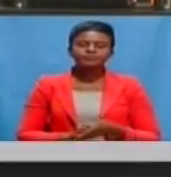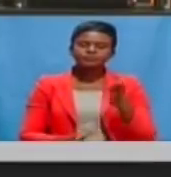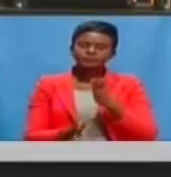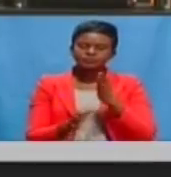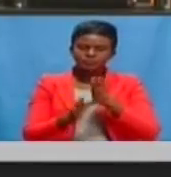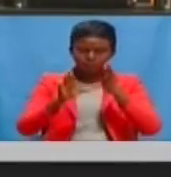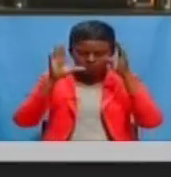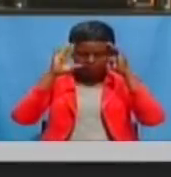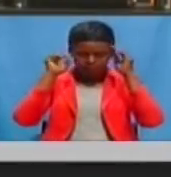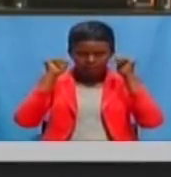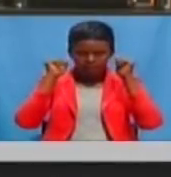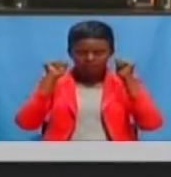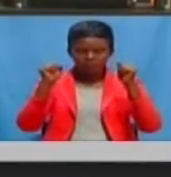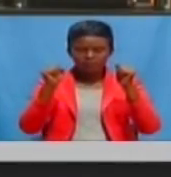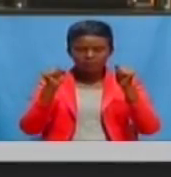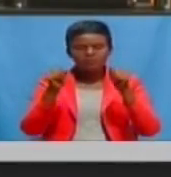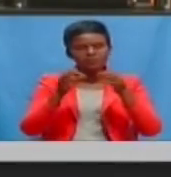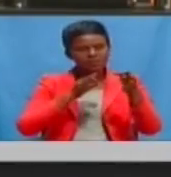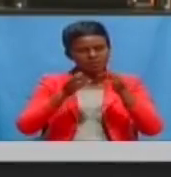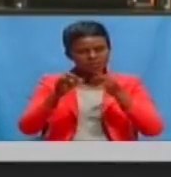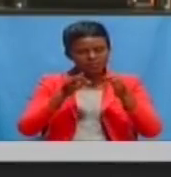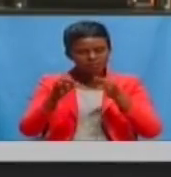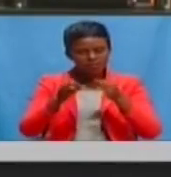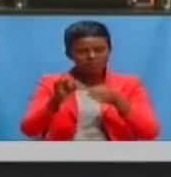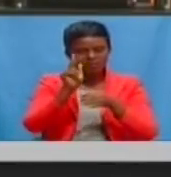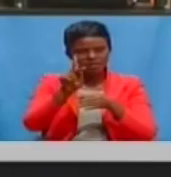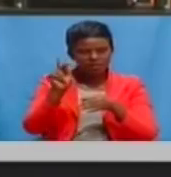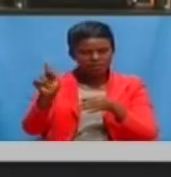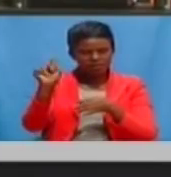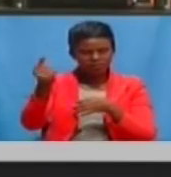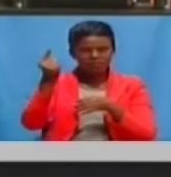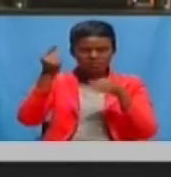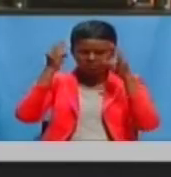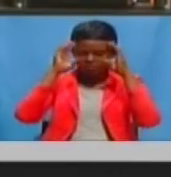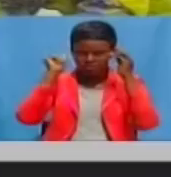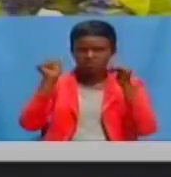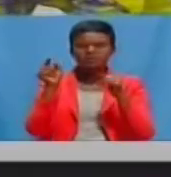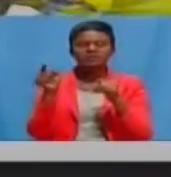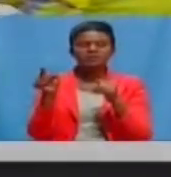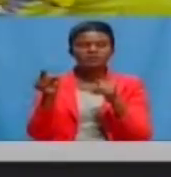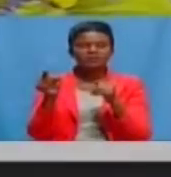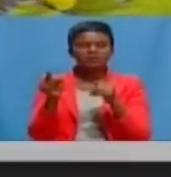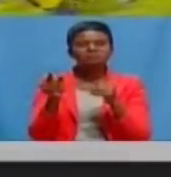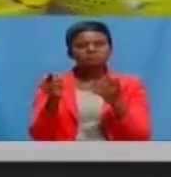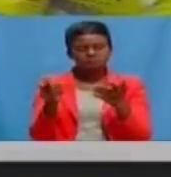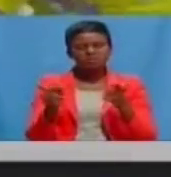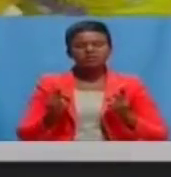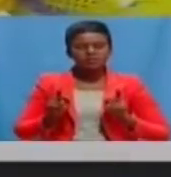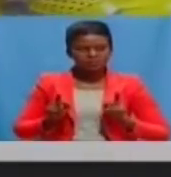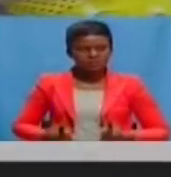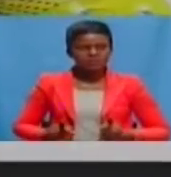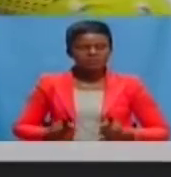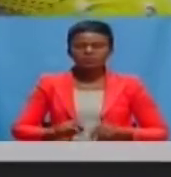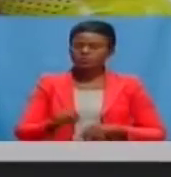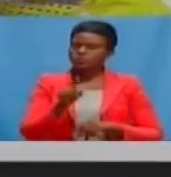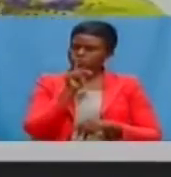Vice President Inonge Wina has described the first Republican president, Kenneth Kaunda, as a man who remains